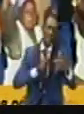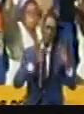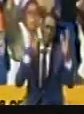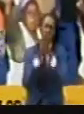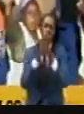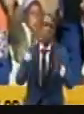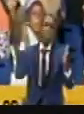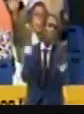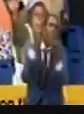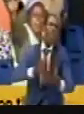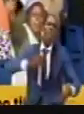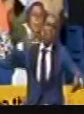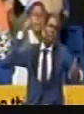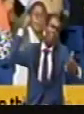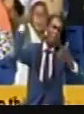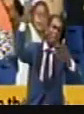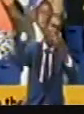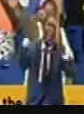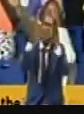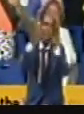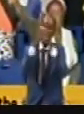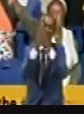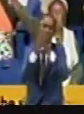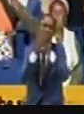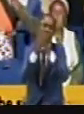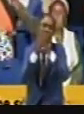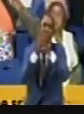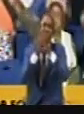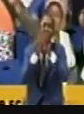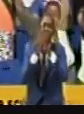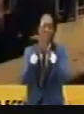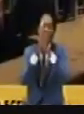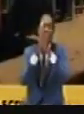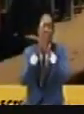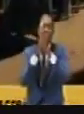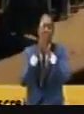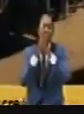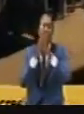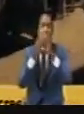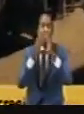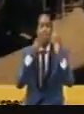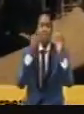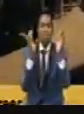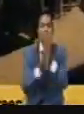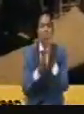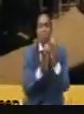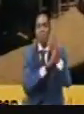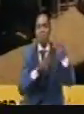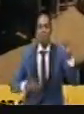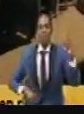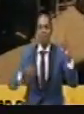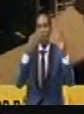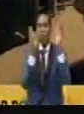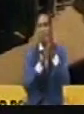It is done. In Jesus' name I pray.